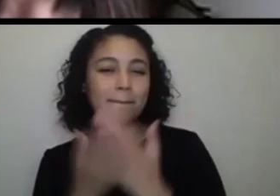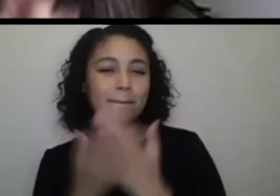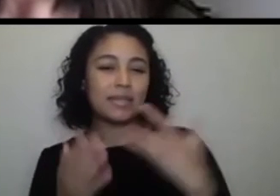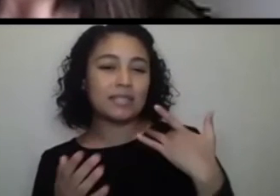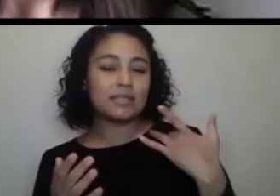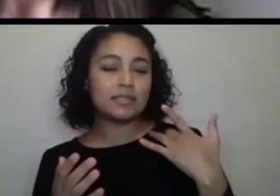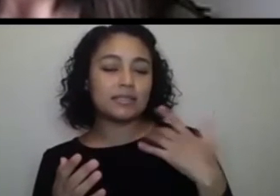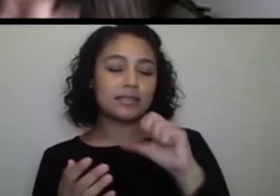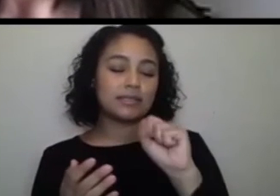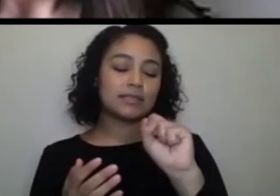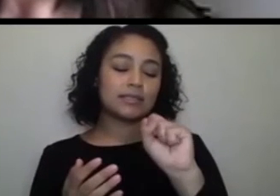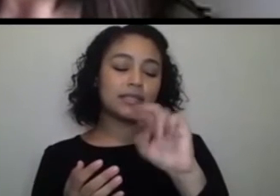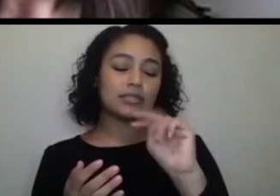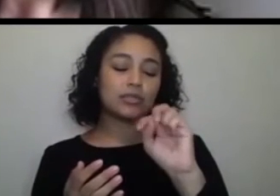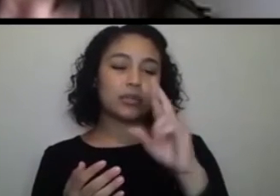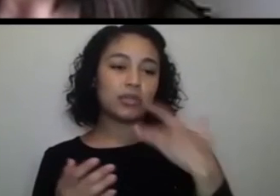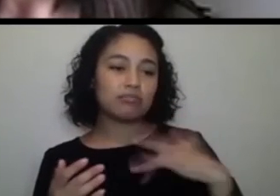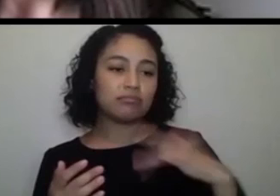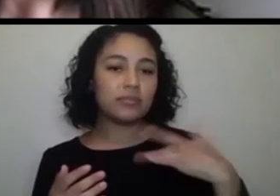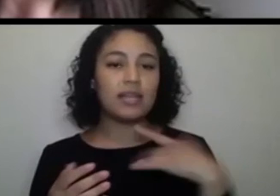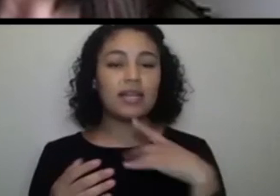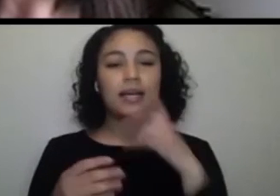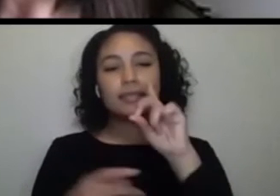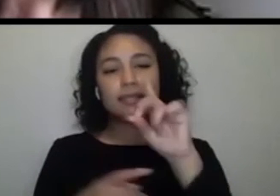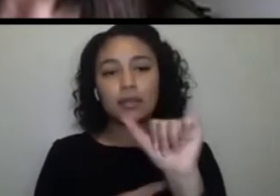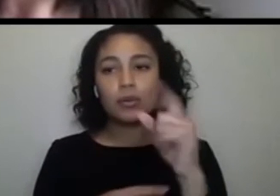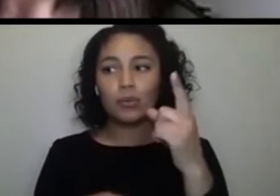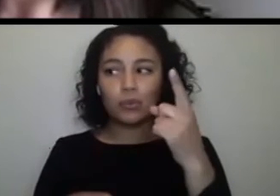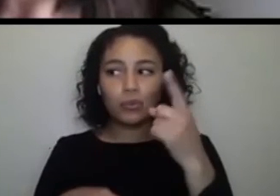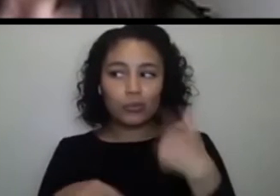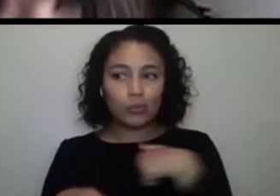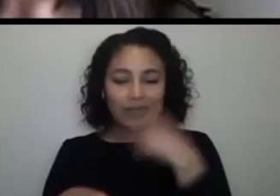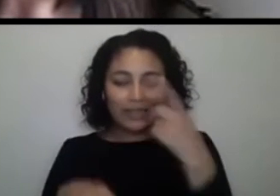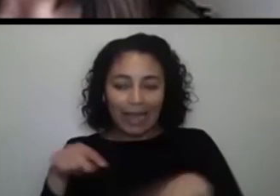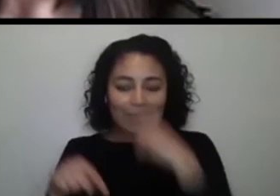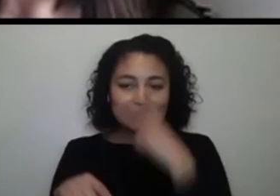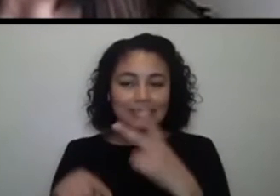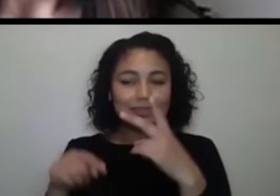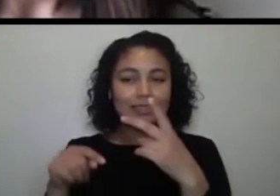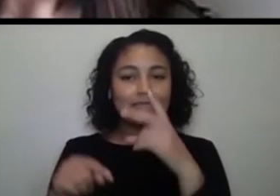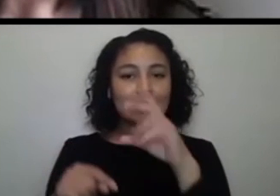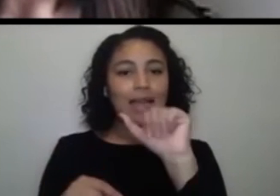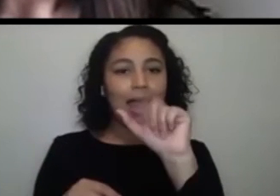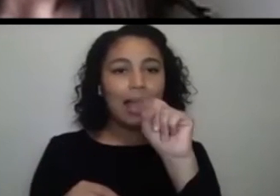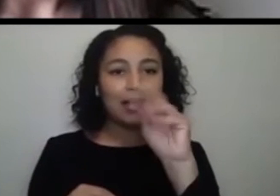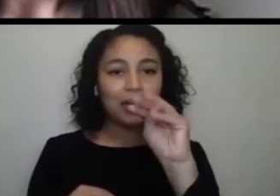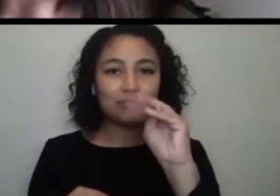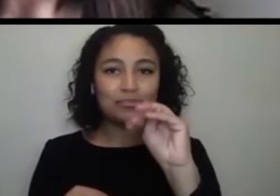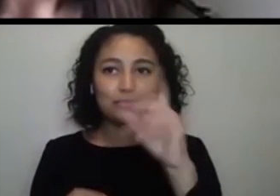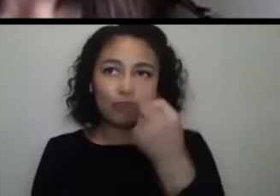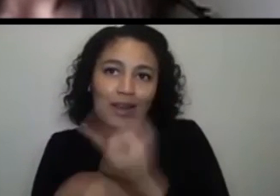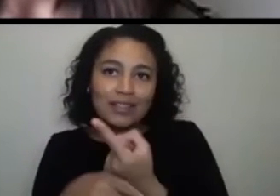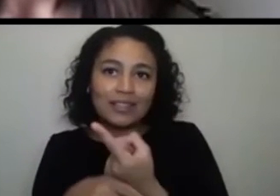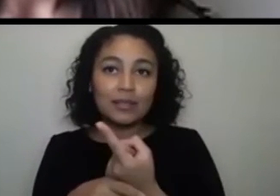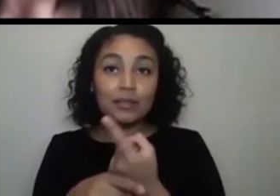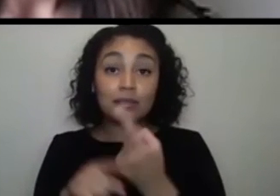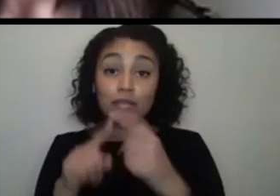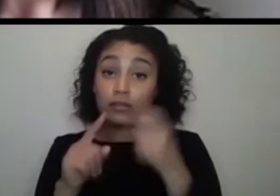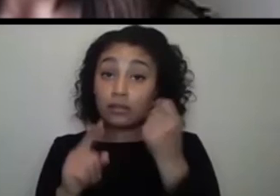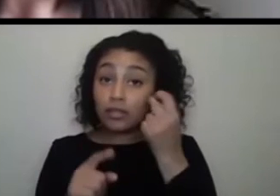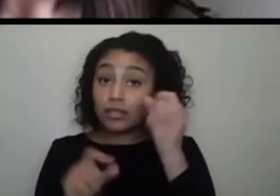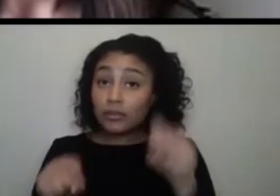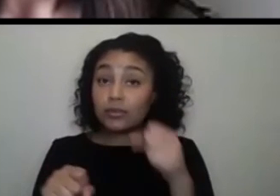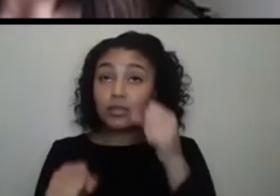human senses, because we can't see atoms. Nobody can see atoms. But you can imagine, everybody